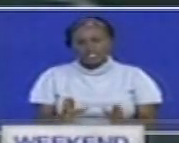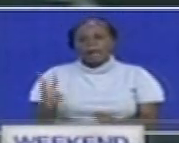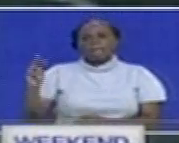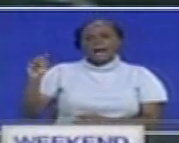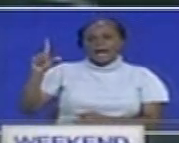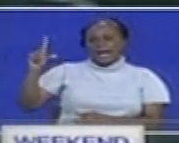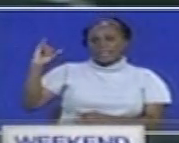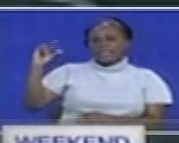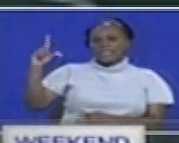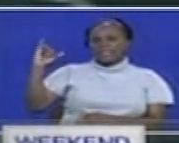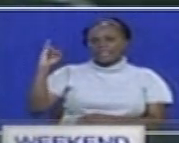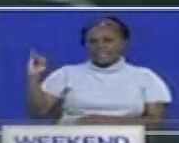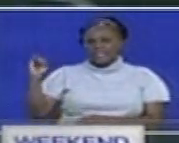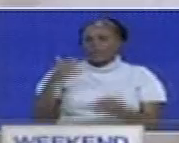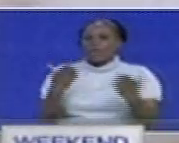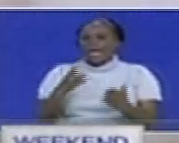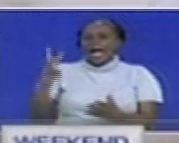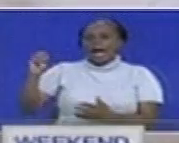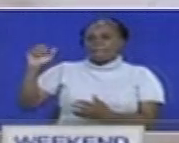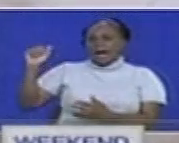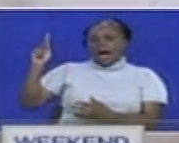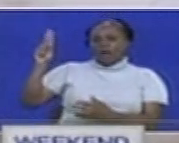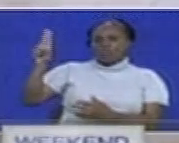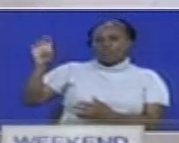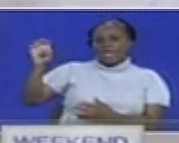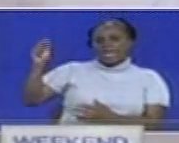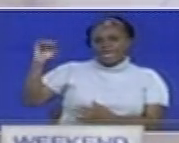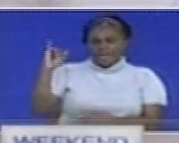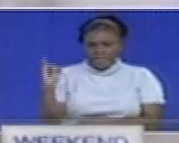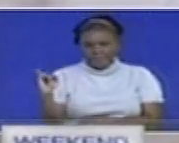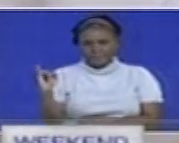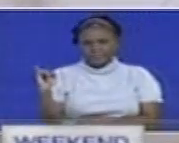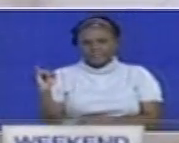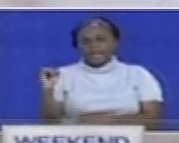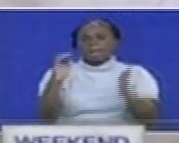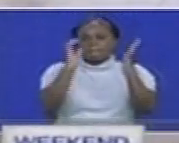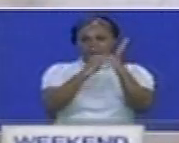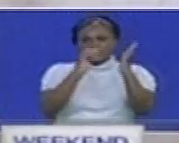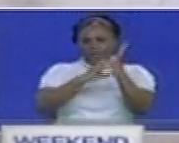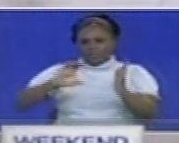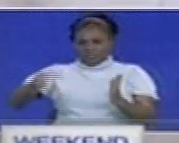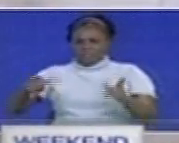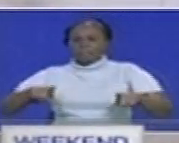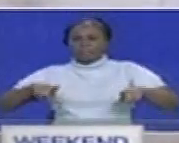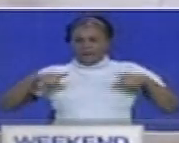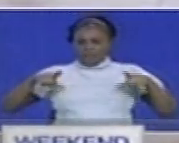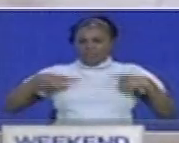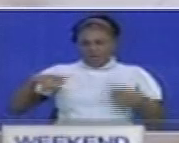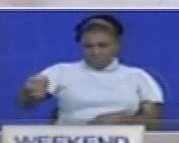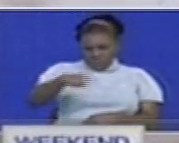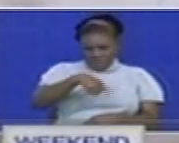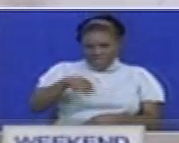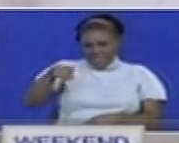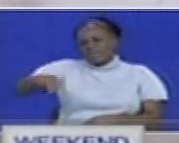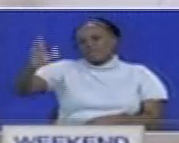Malili is in Makueni. They probably did their city, Machakos City, which we are very proud of, because they